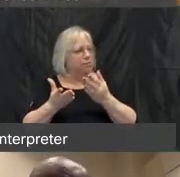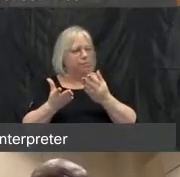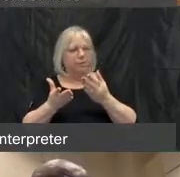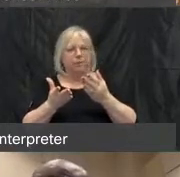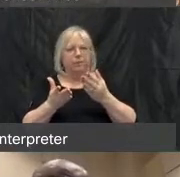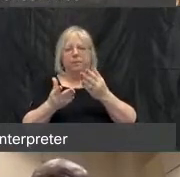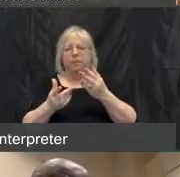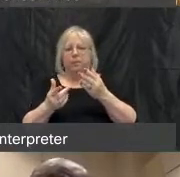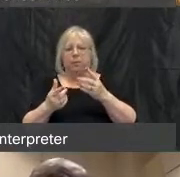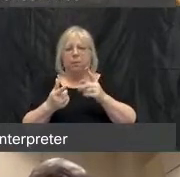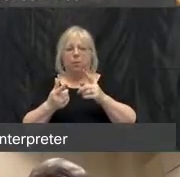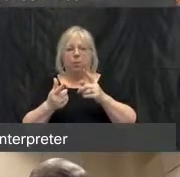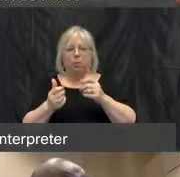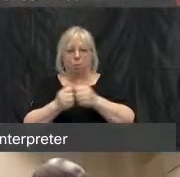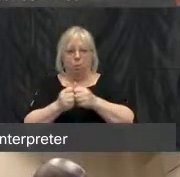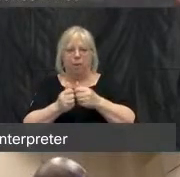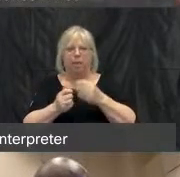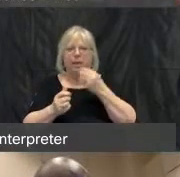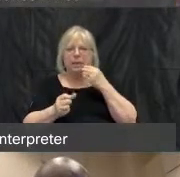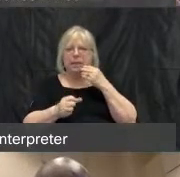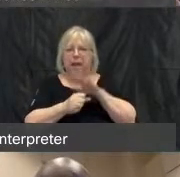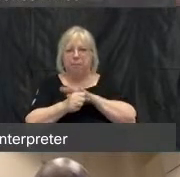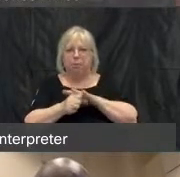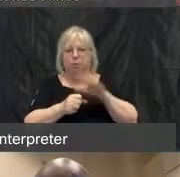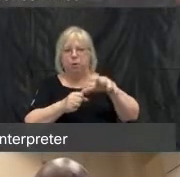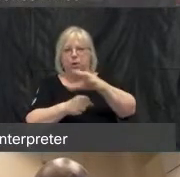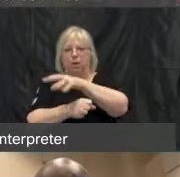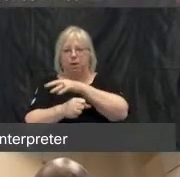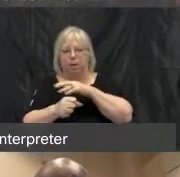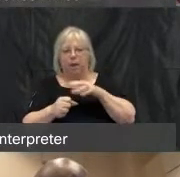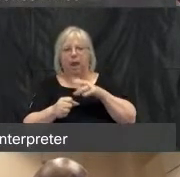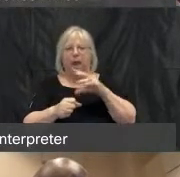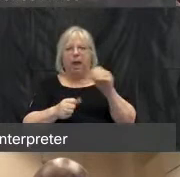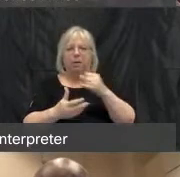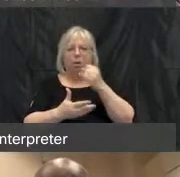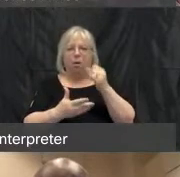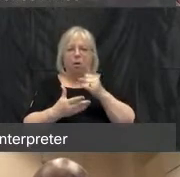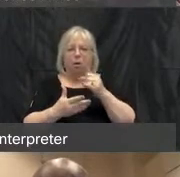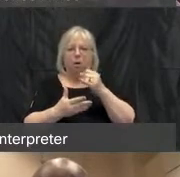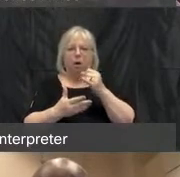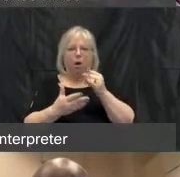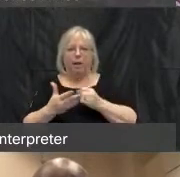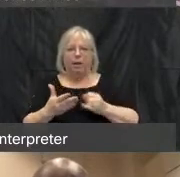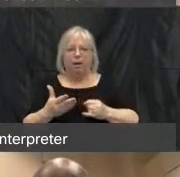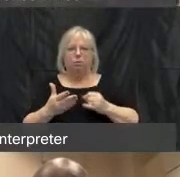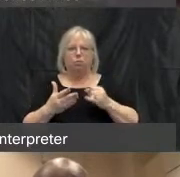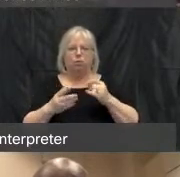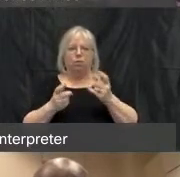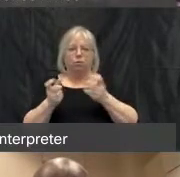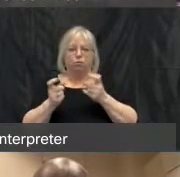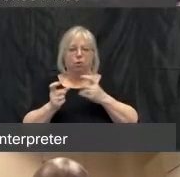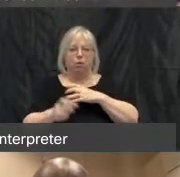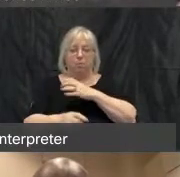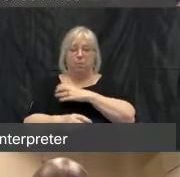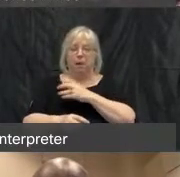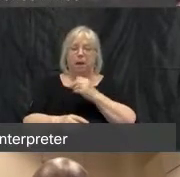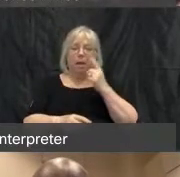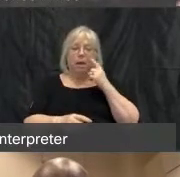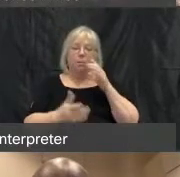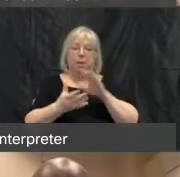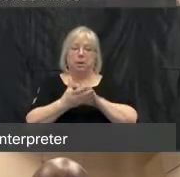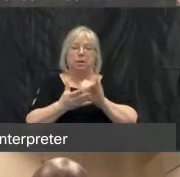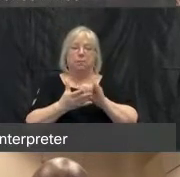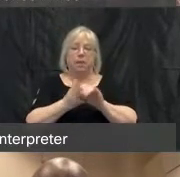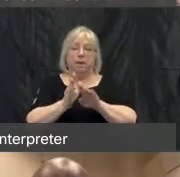meet with the neighborhoods and also the Architectural Control Committee. I believe that the developer has